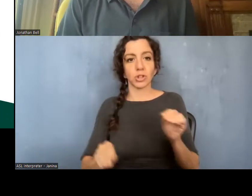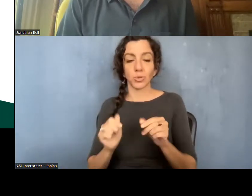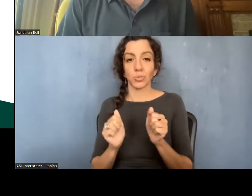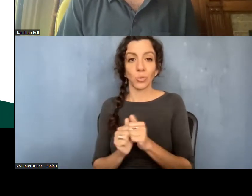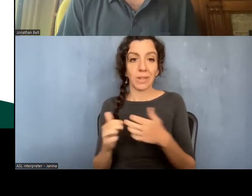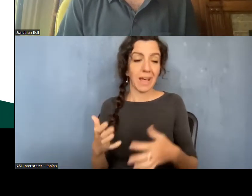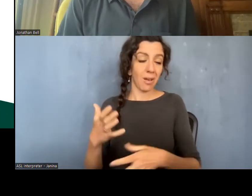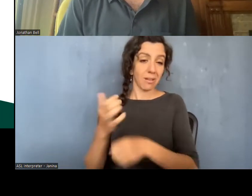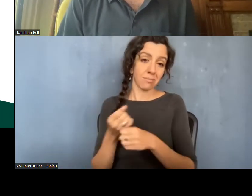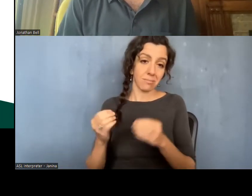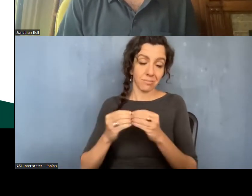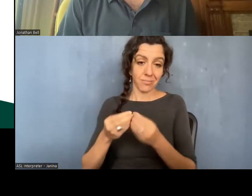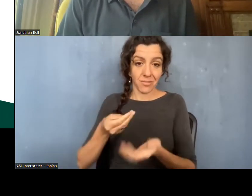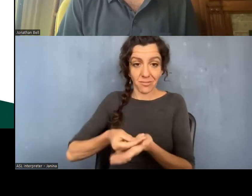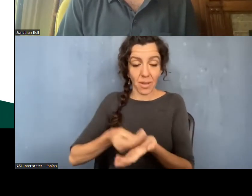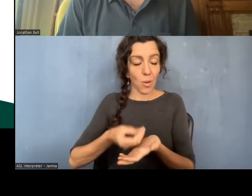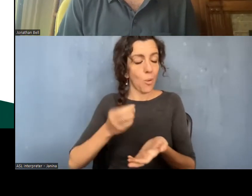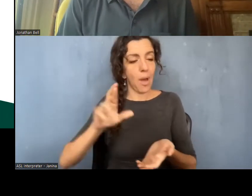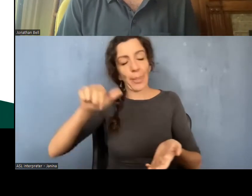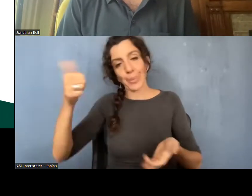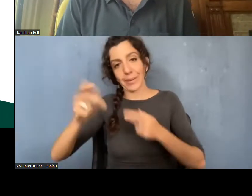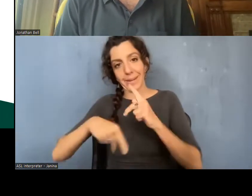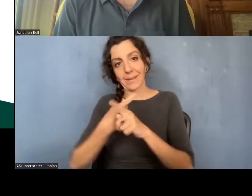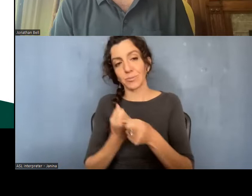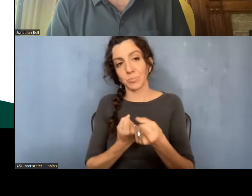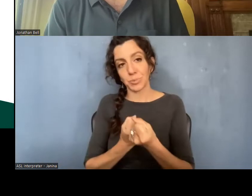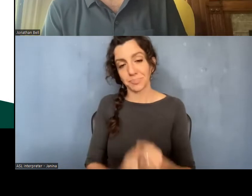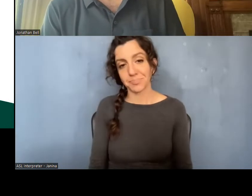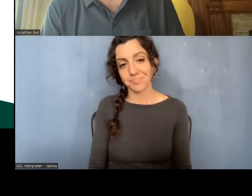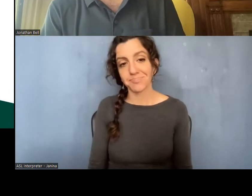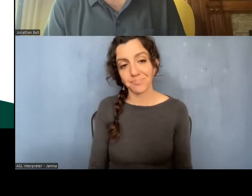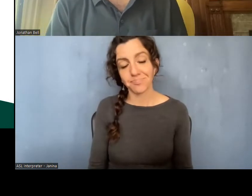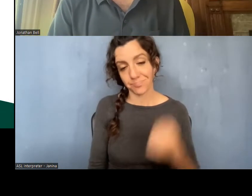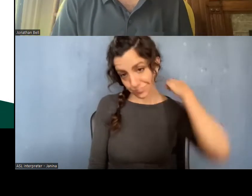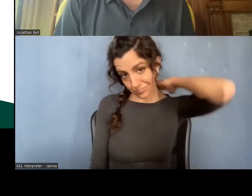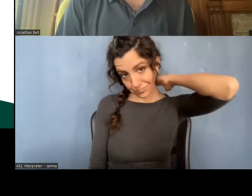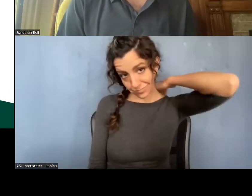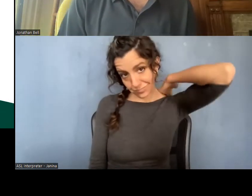any additional funding or other support. Next slide, please.